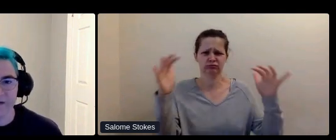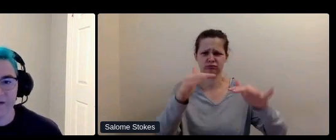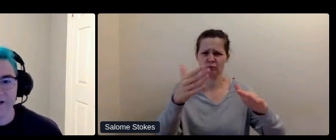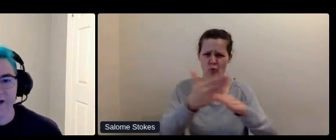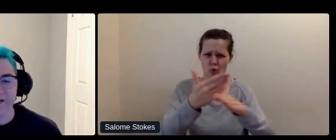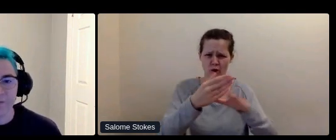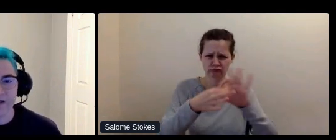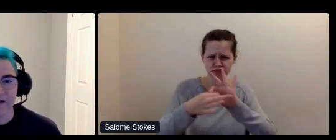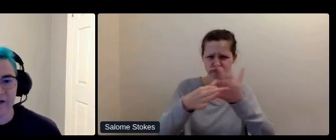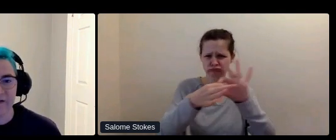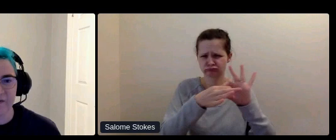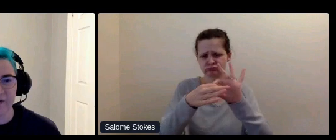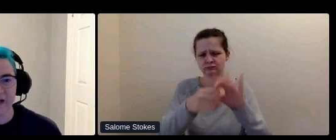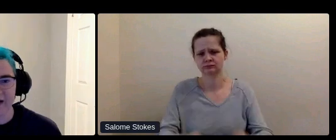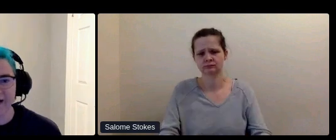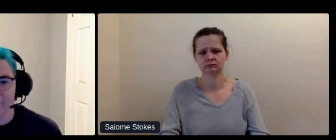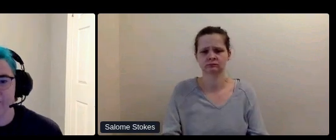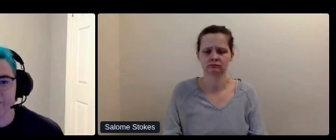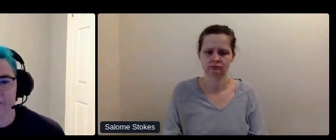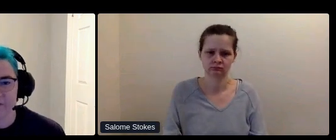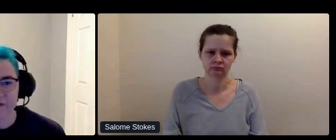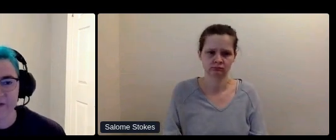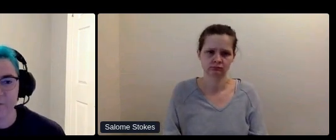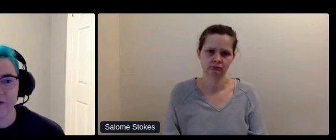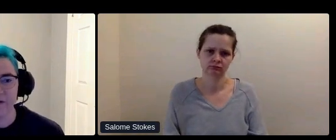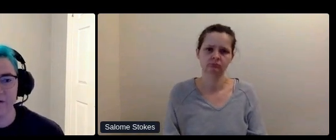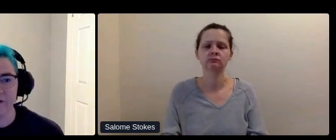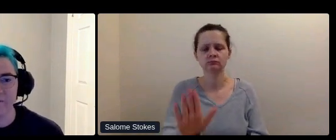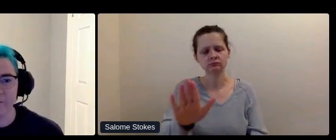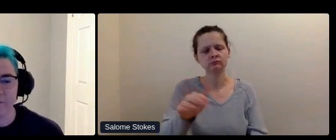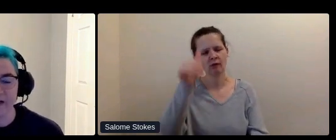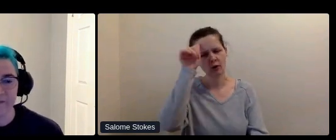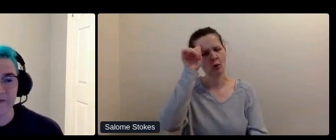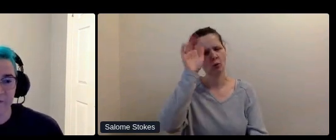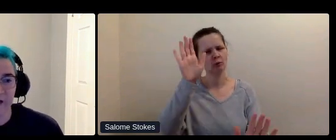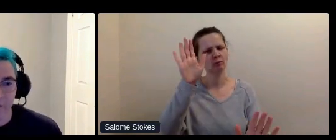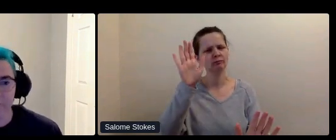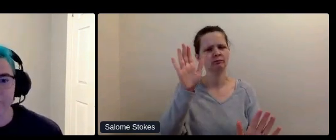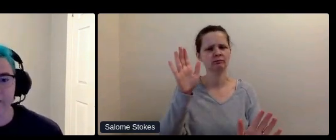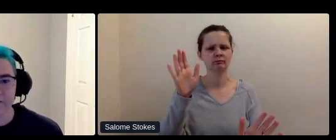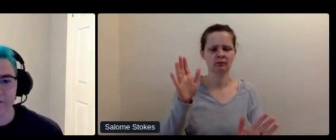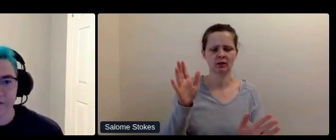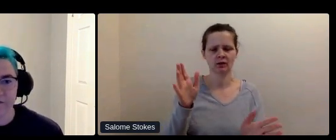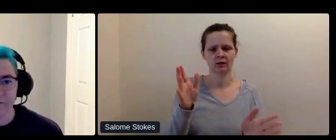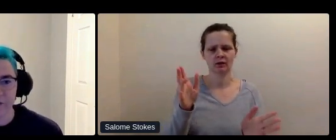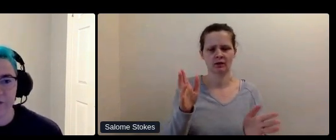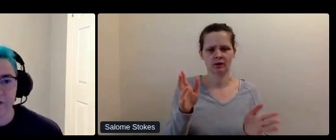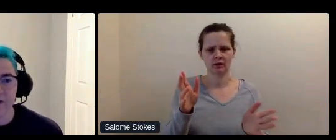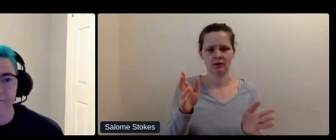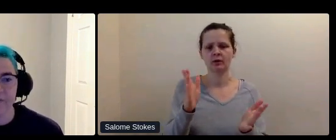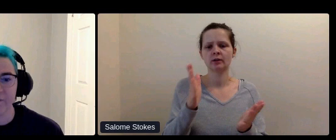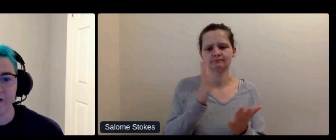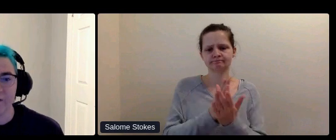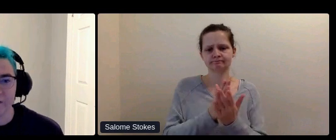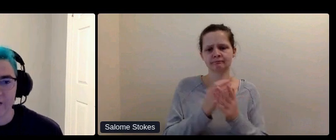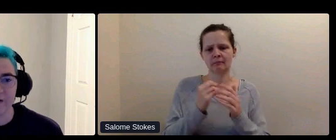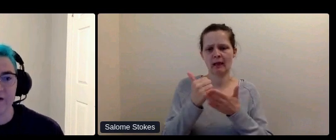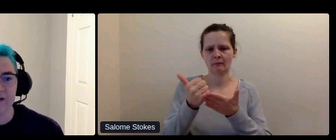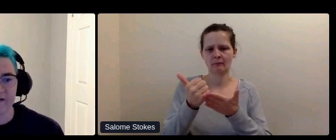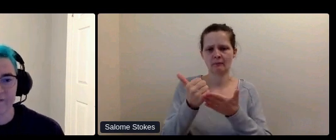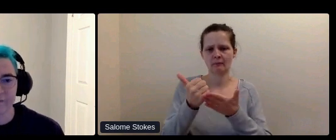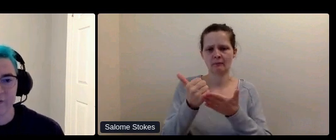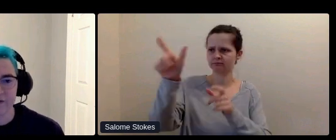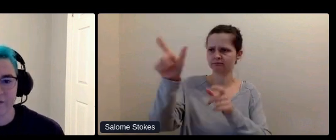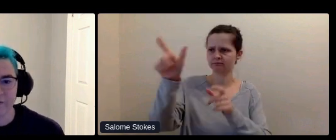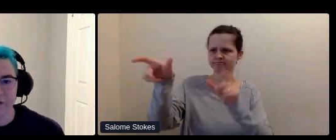picked. I do want to acknowledge that we had a couple of features that we got specific help from other studios for, including